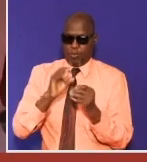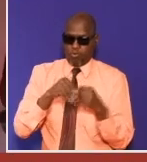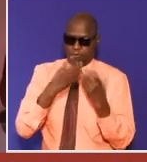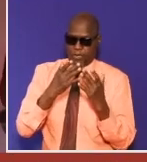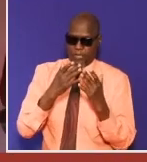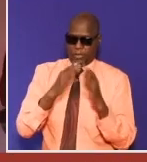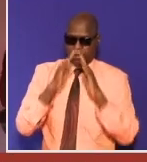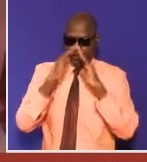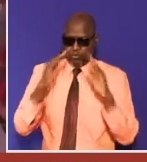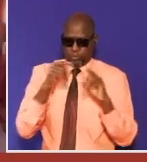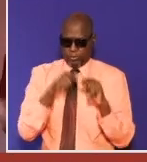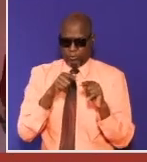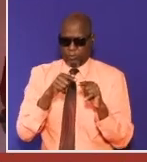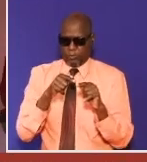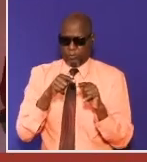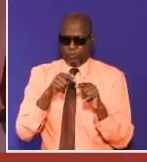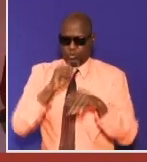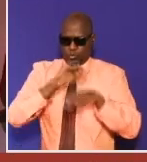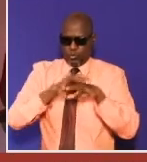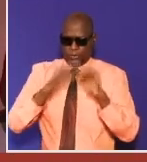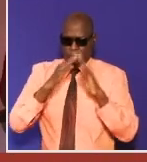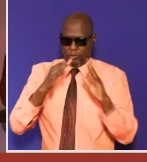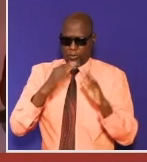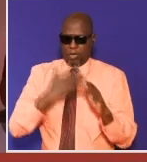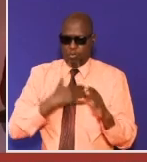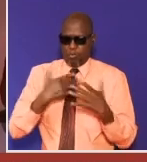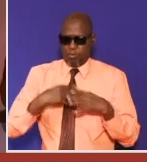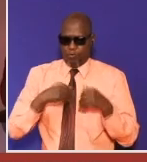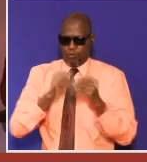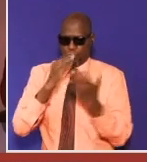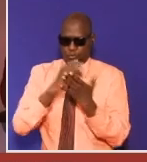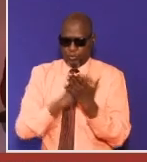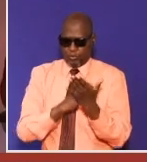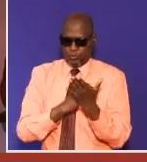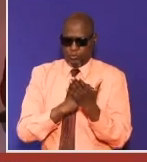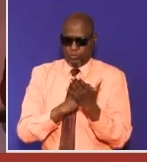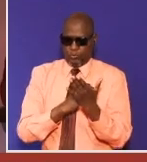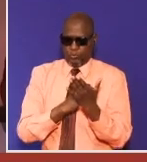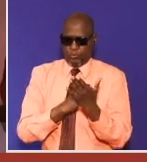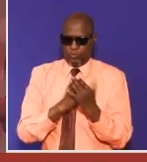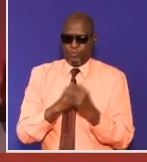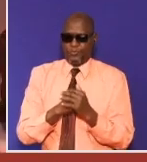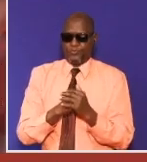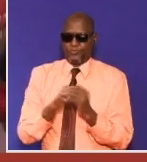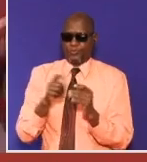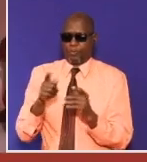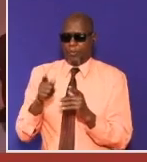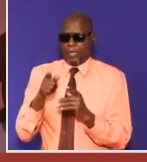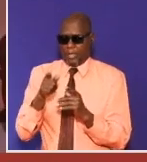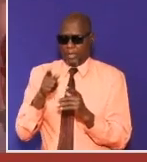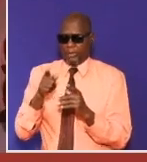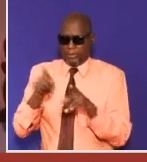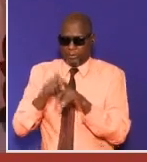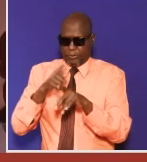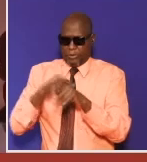shelter, decent shelter for our people in accordance with the constitution, it is creating employment